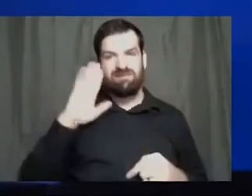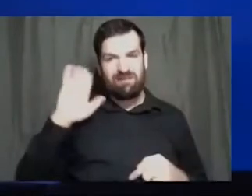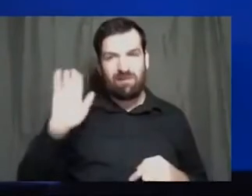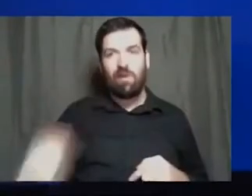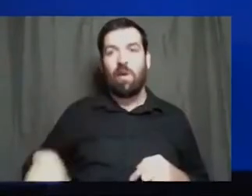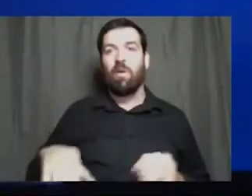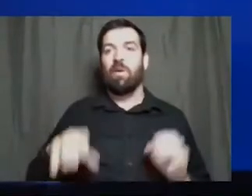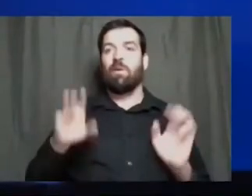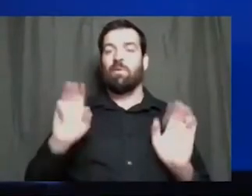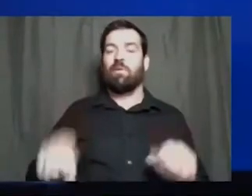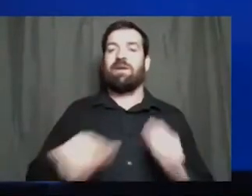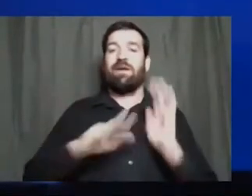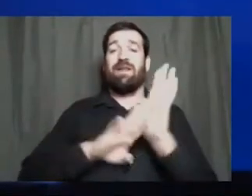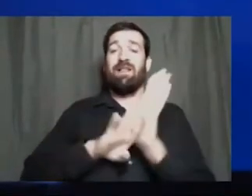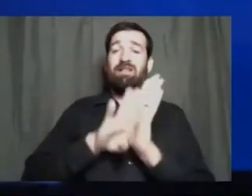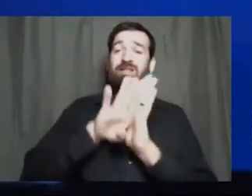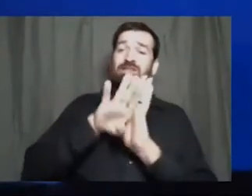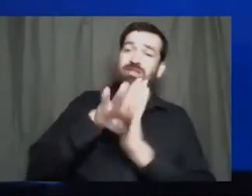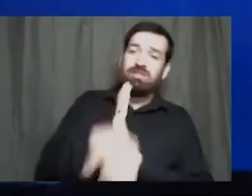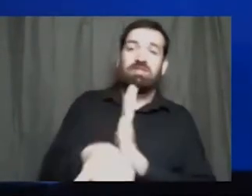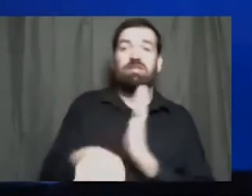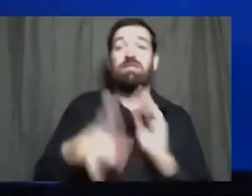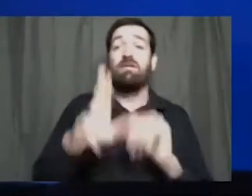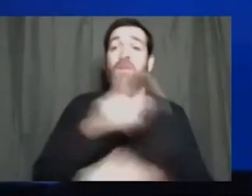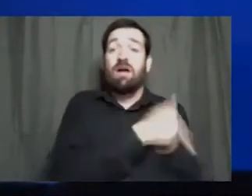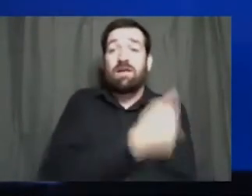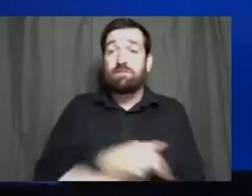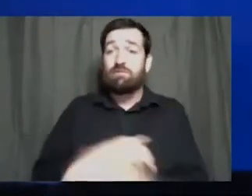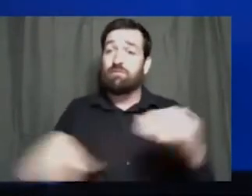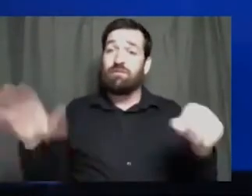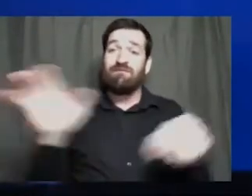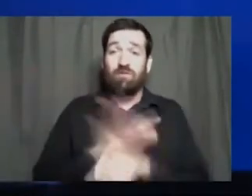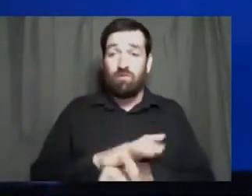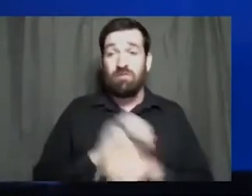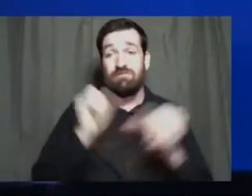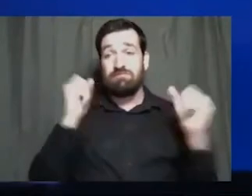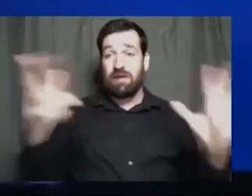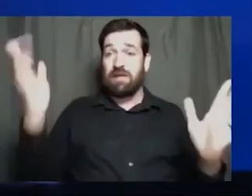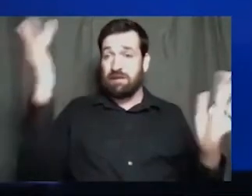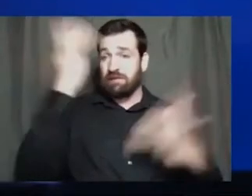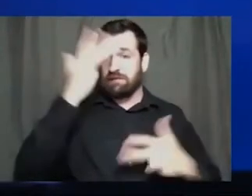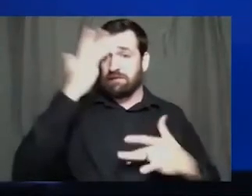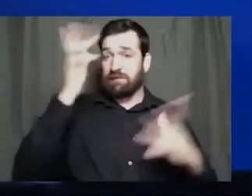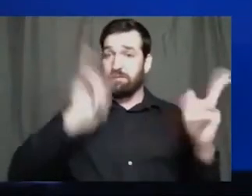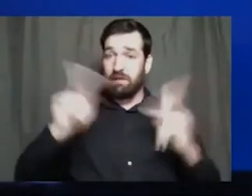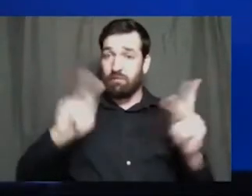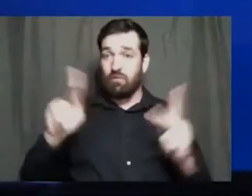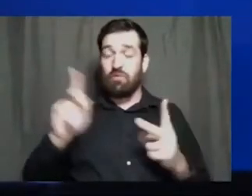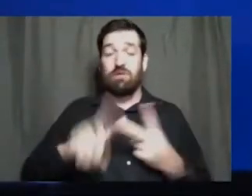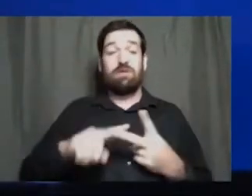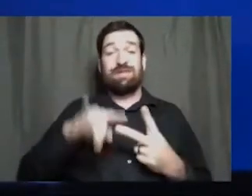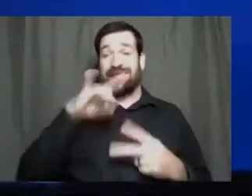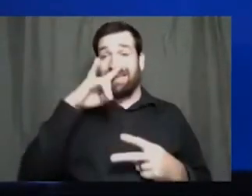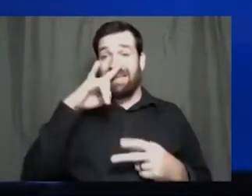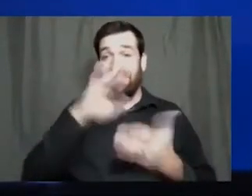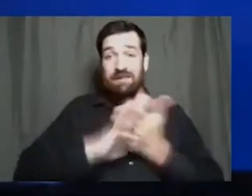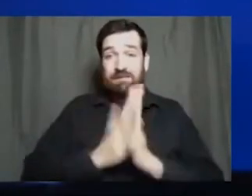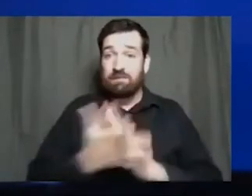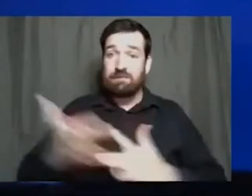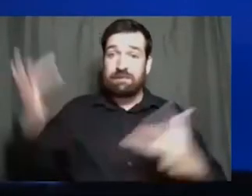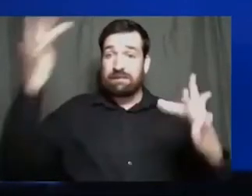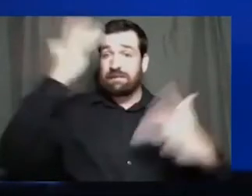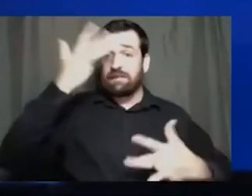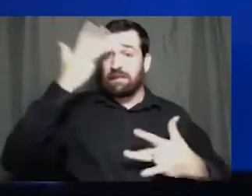curve. Hospitals are full. There's a lot of sick people out there. Kids are getting sick. And if we're going to really stay safe against